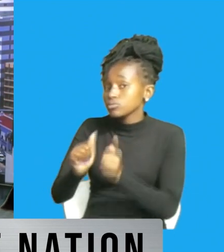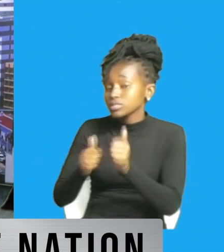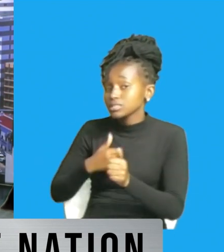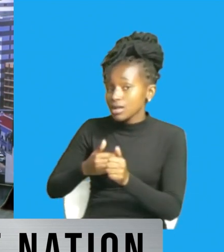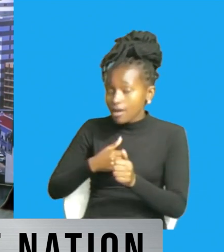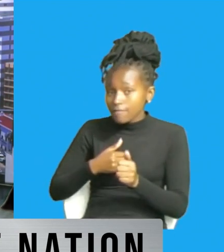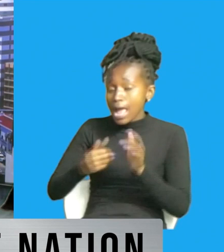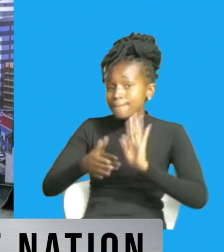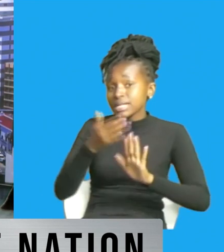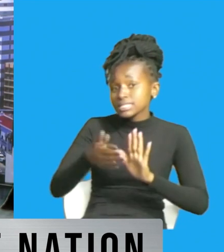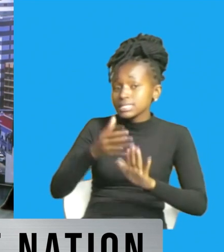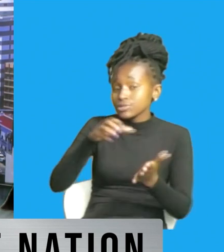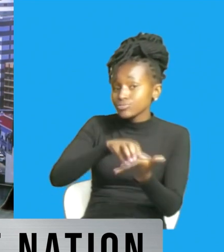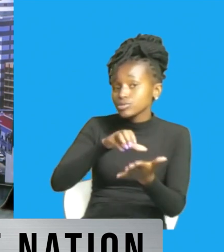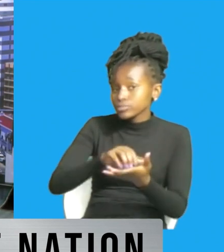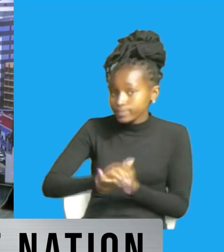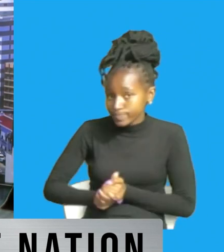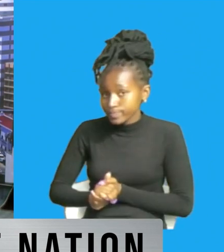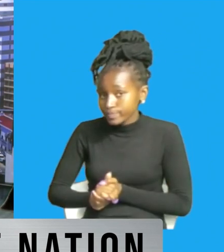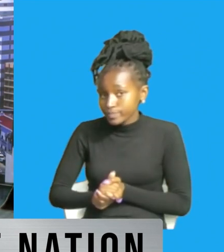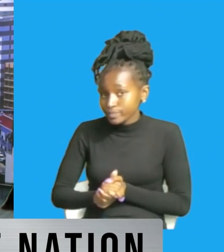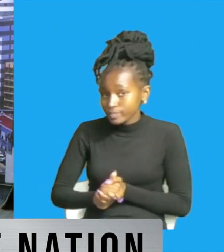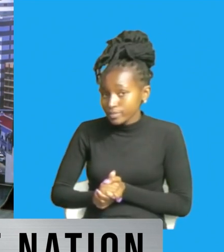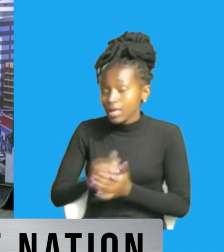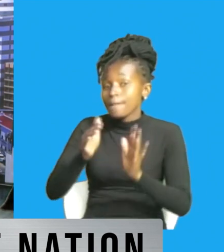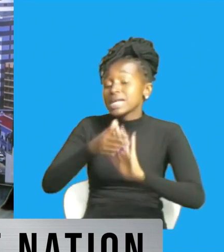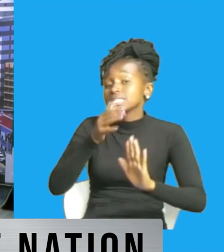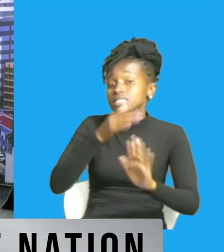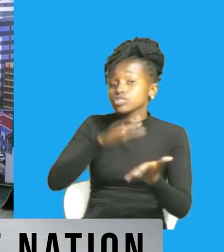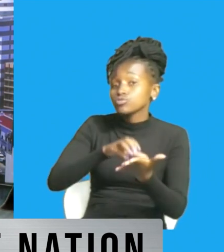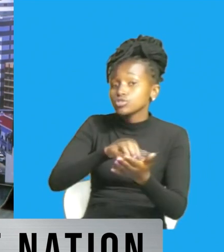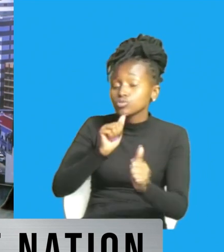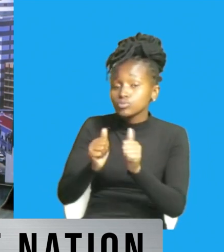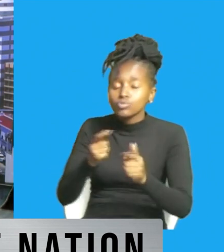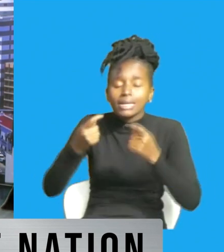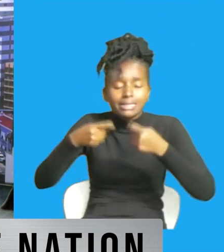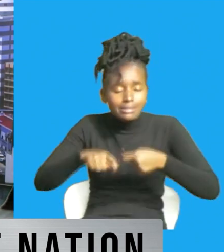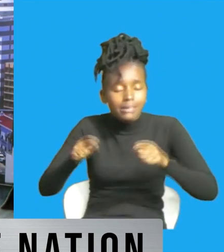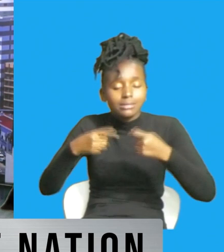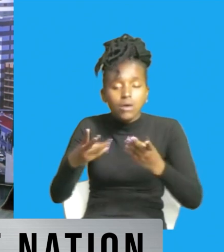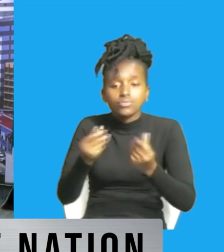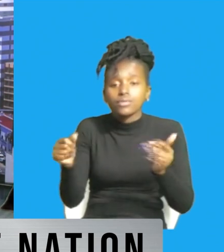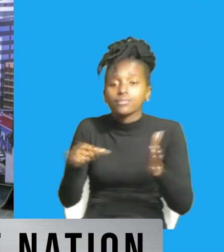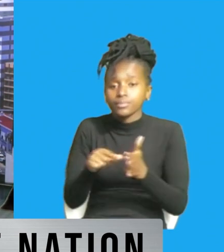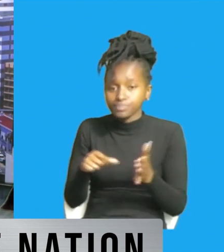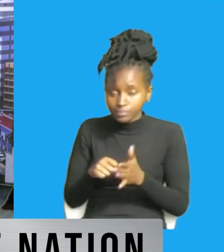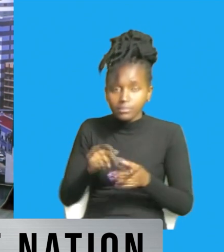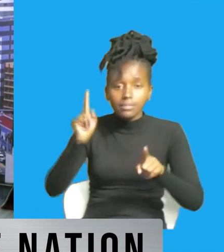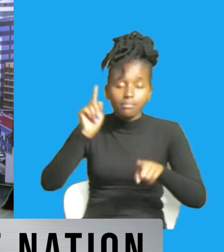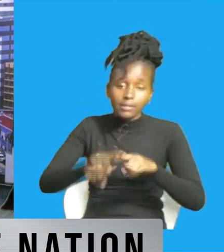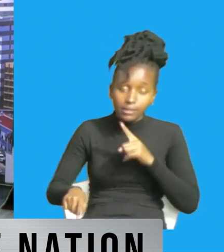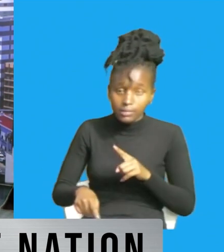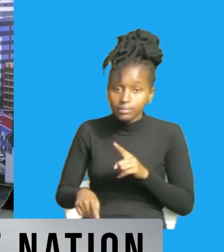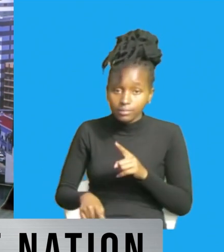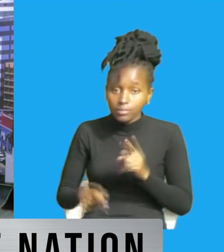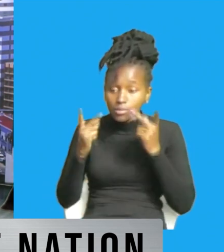emergency situation in place to deal with the questions. I remember that was declared in those areas, but hakuna kitu